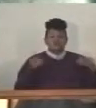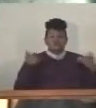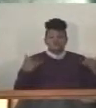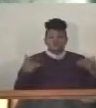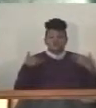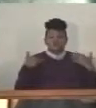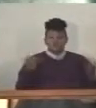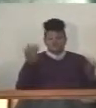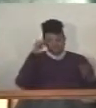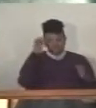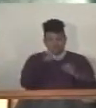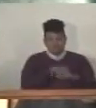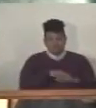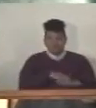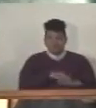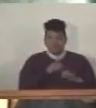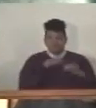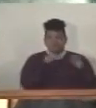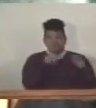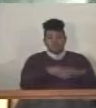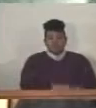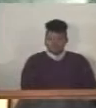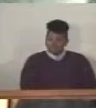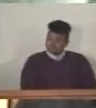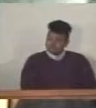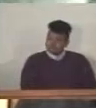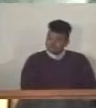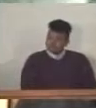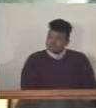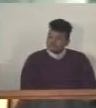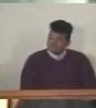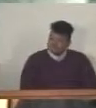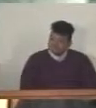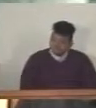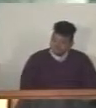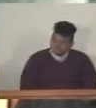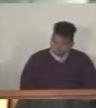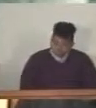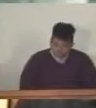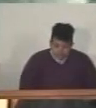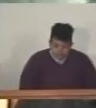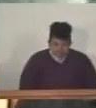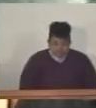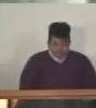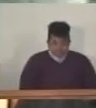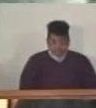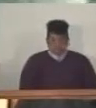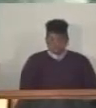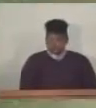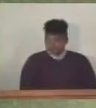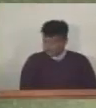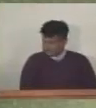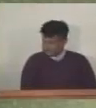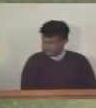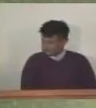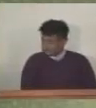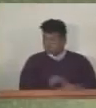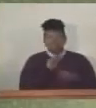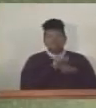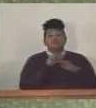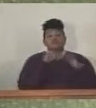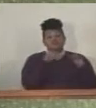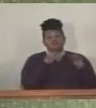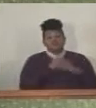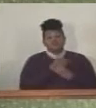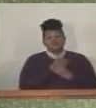within the parish. It is one step, it is part of an arsenal of tools, and it is one which